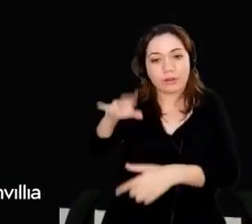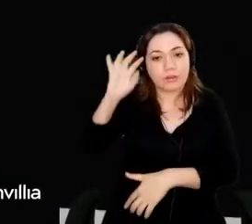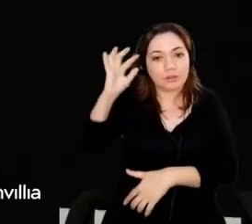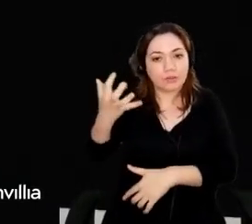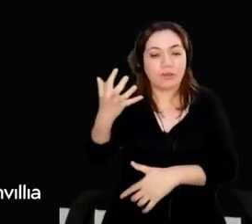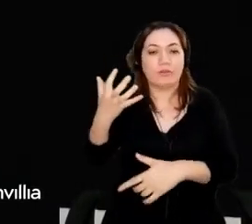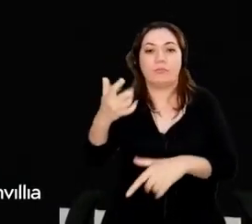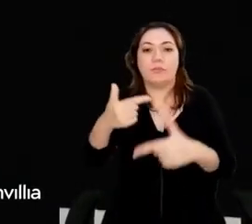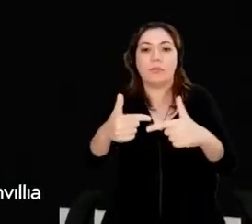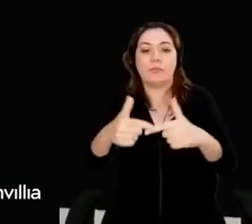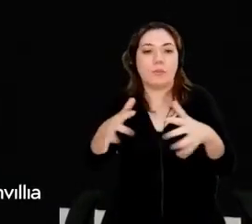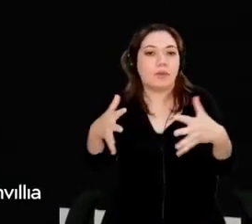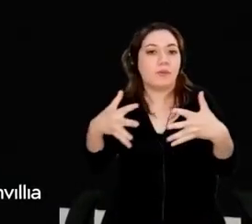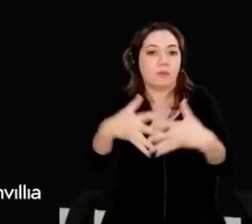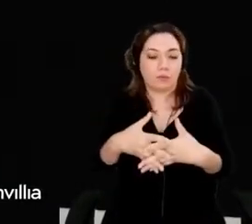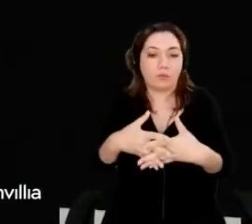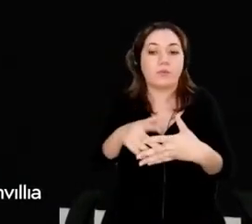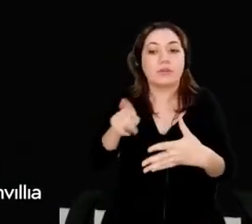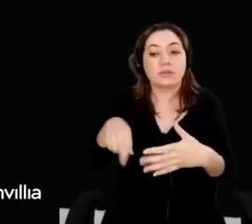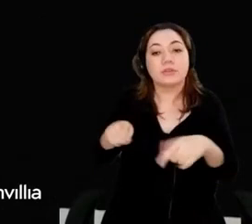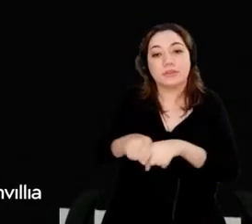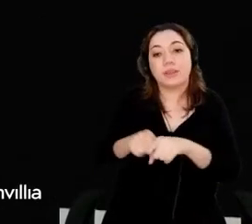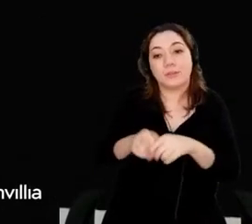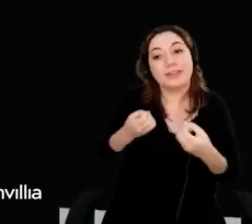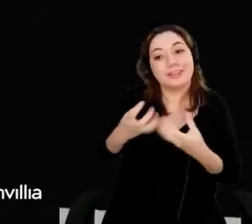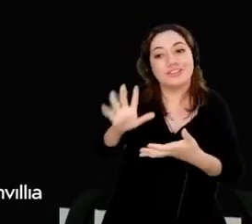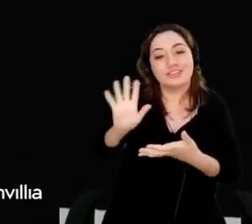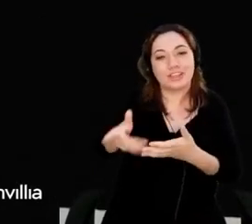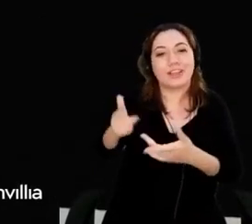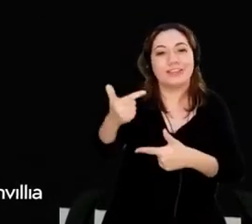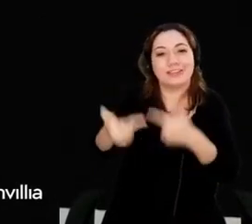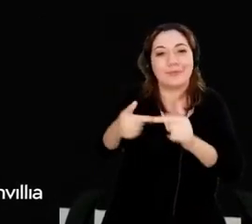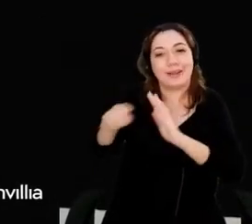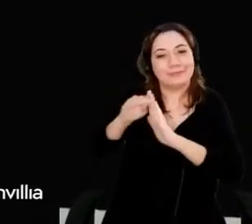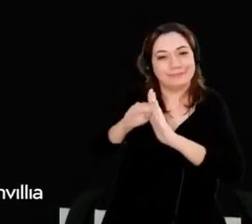even given them work schedules.